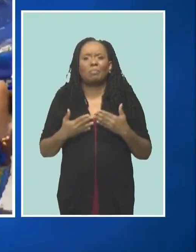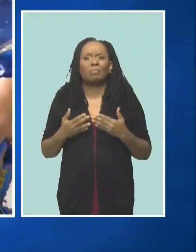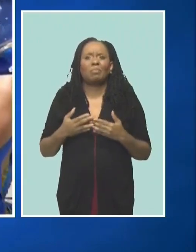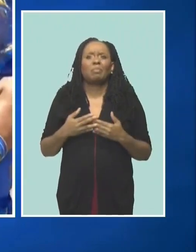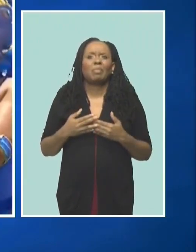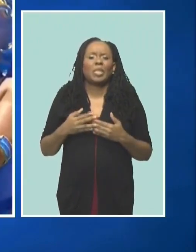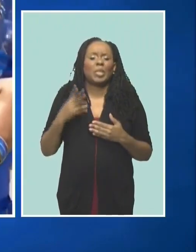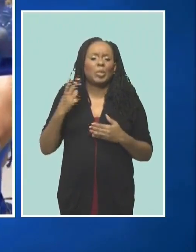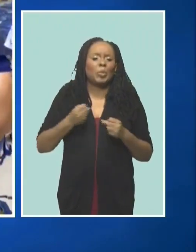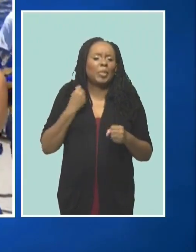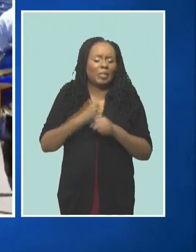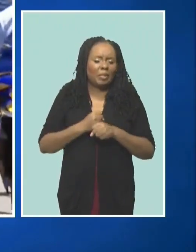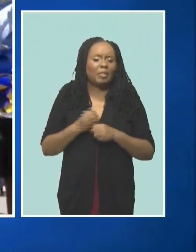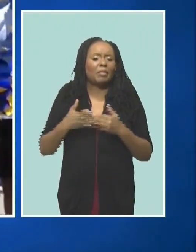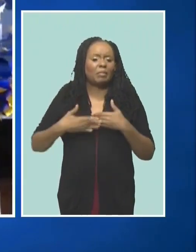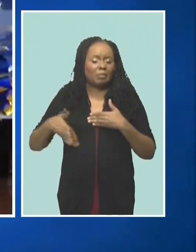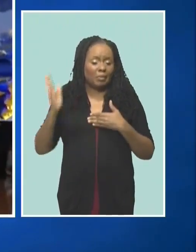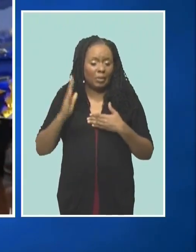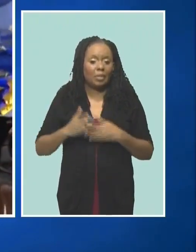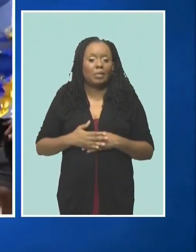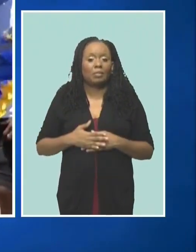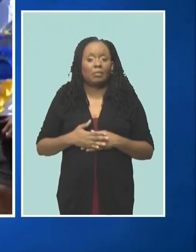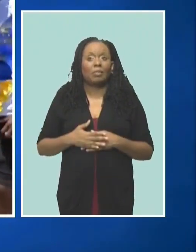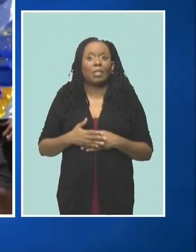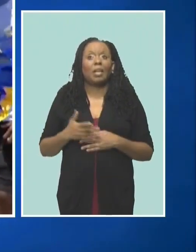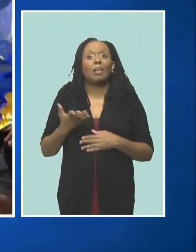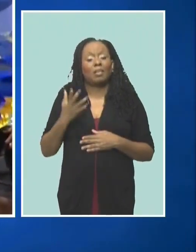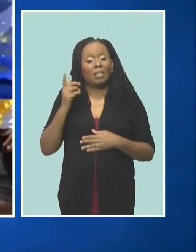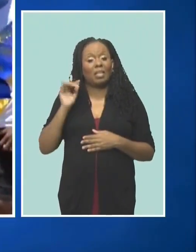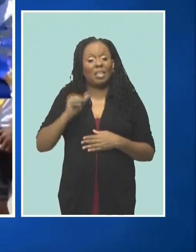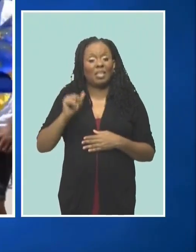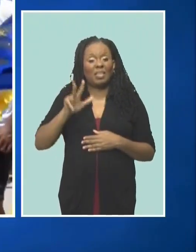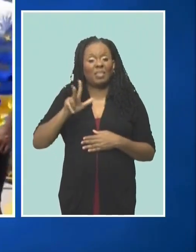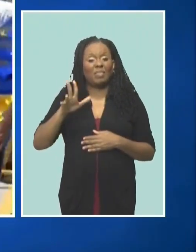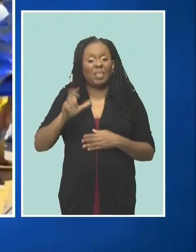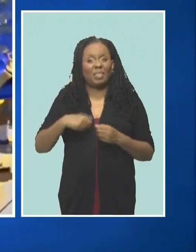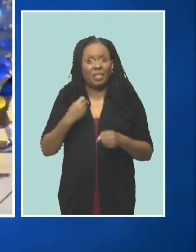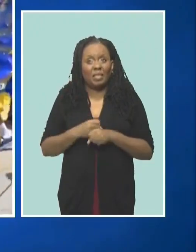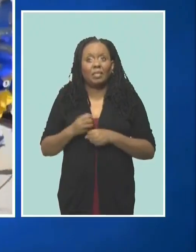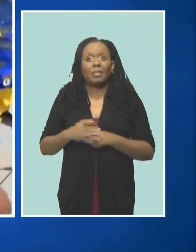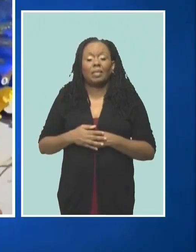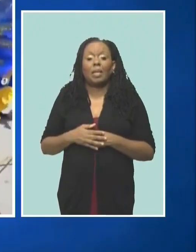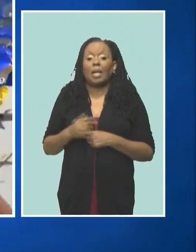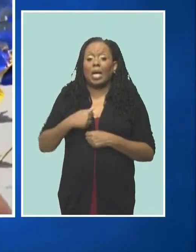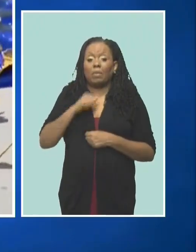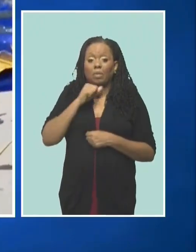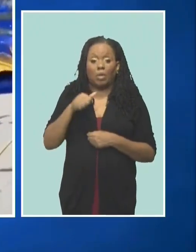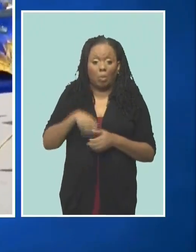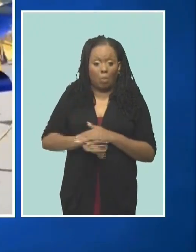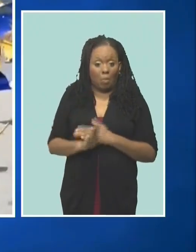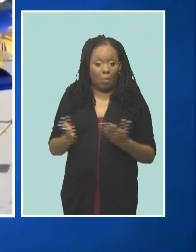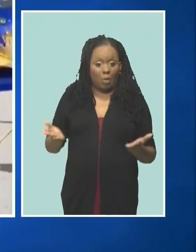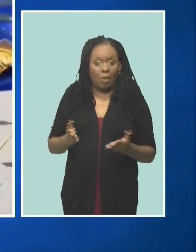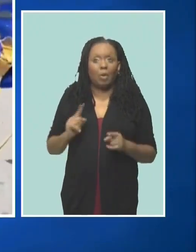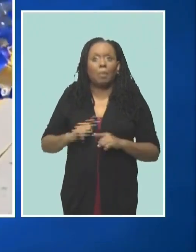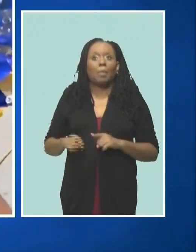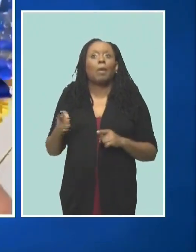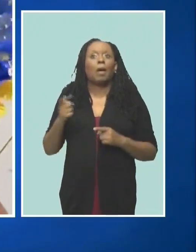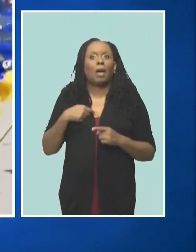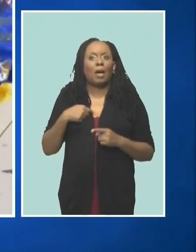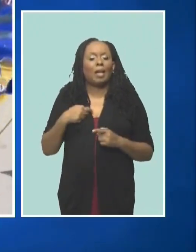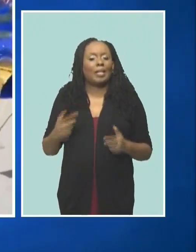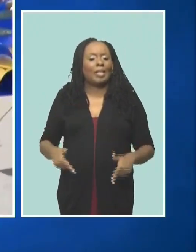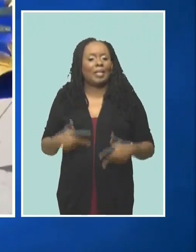35 years. And believe me, I wasn't born in Barbados, Guadeloupe, but I live here all my life. I consider myself a